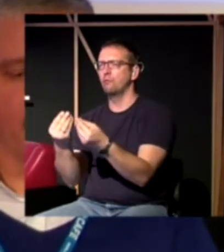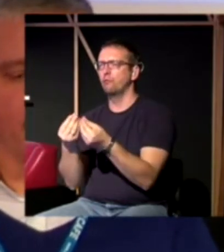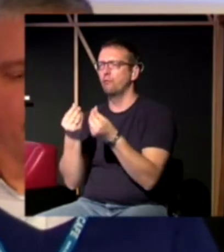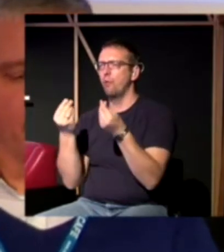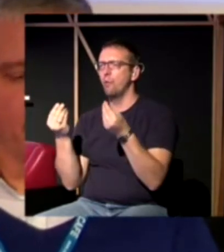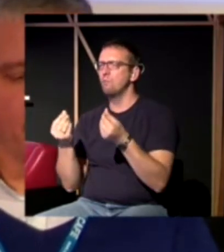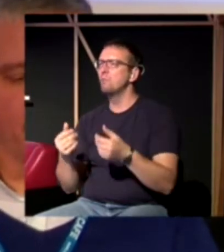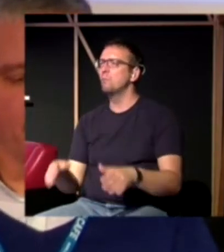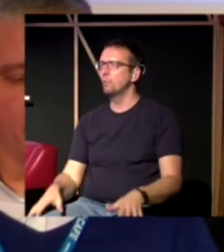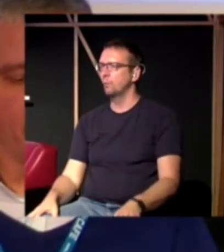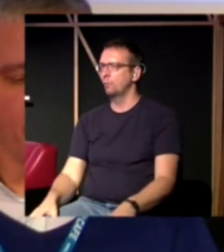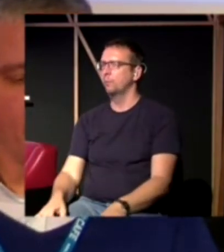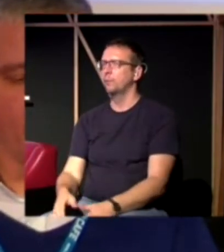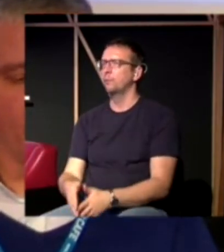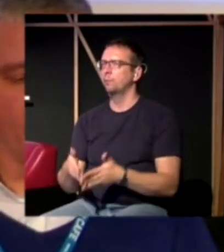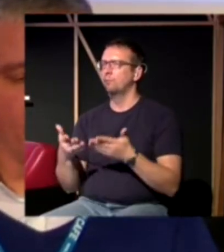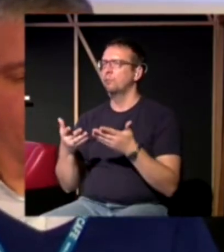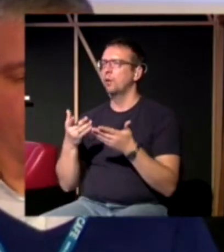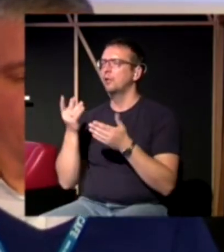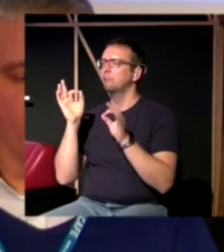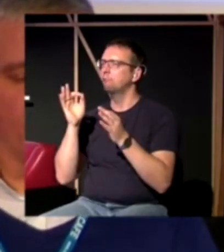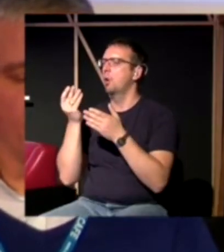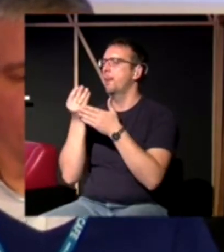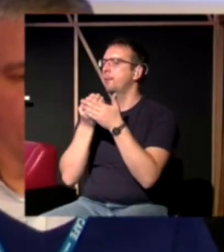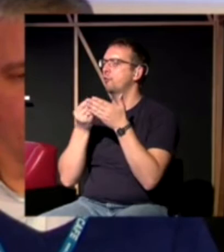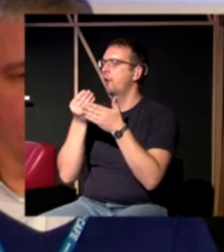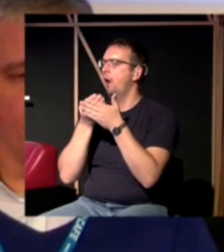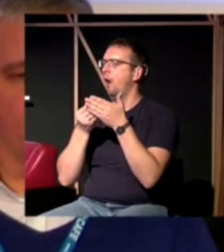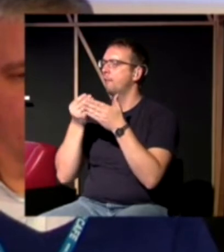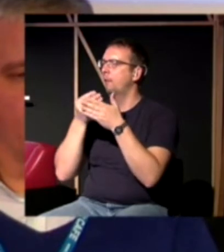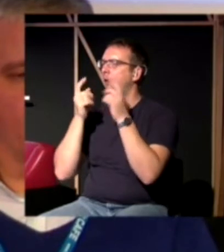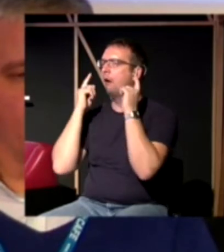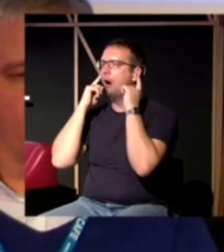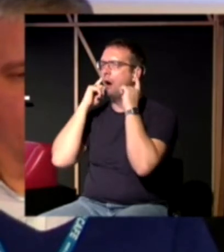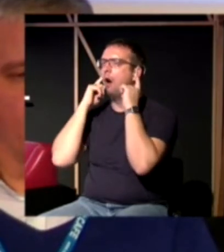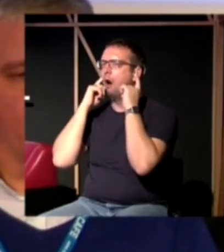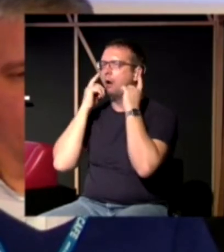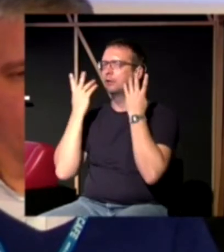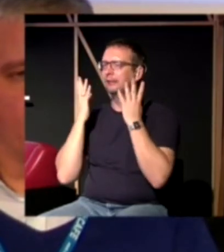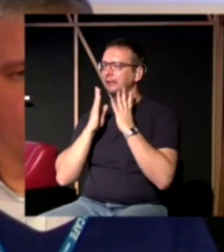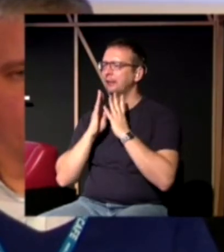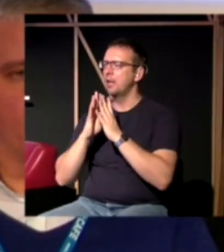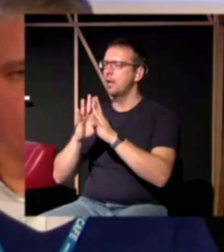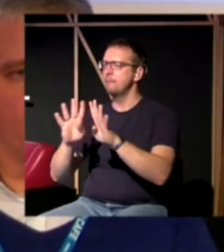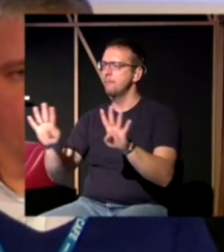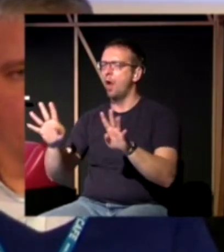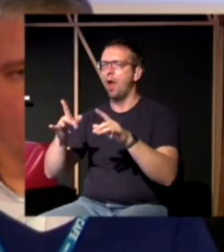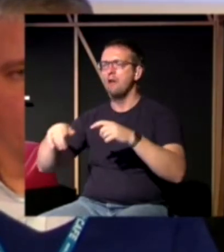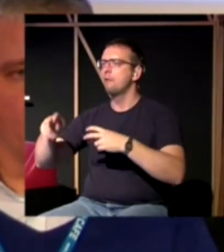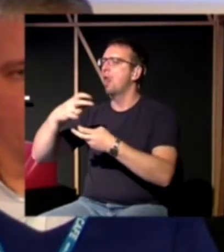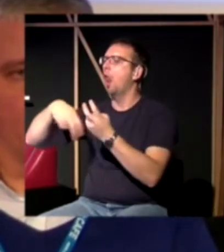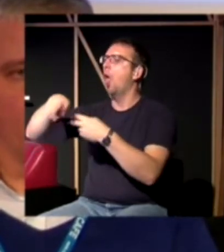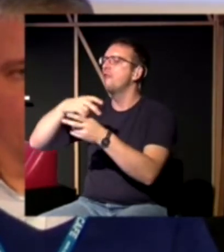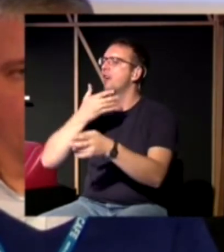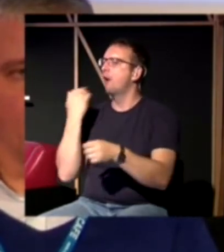description of the crowd arriving. I also got a description of the teams as they were training. So even before the game started, I got a real sense of what